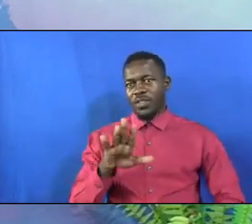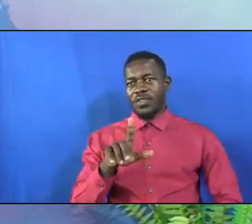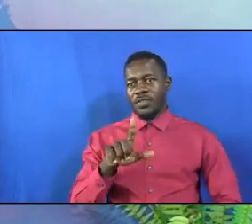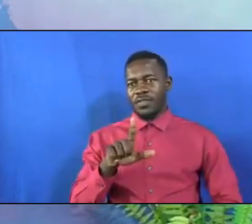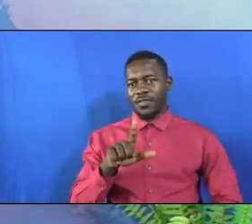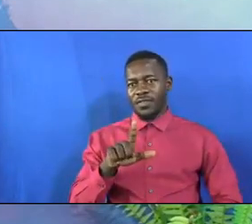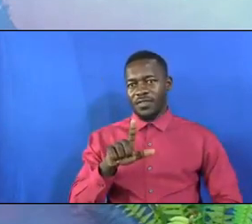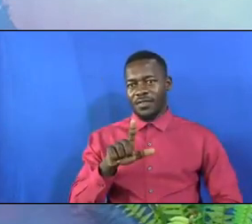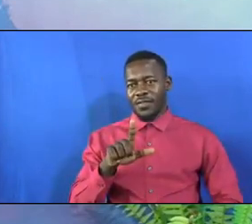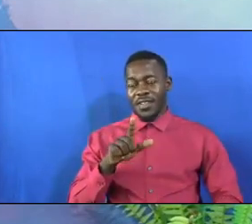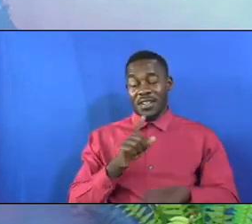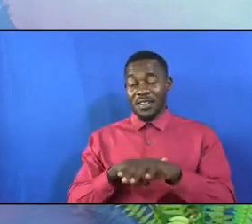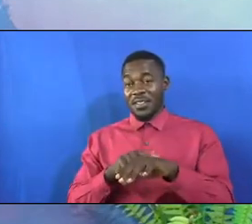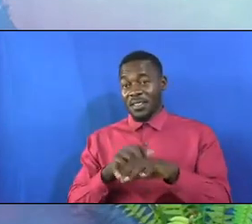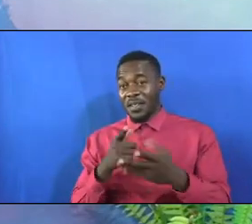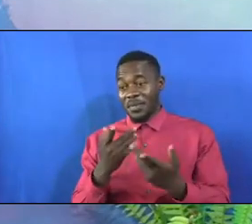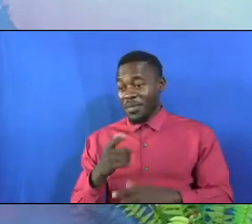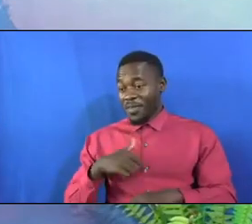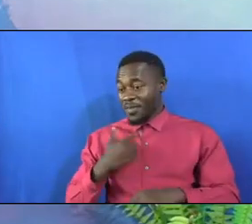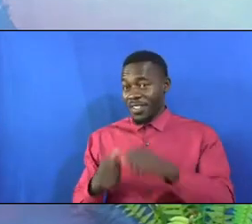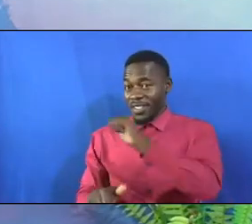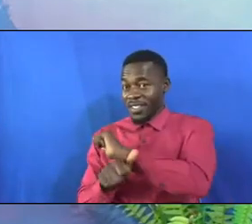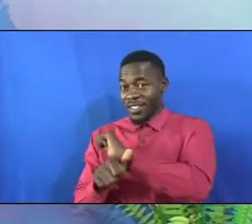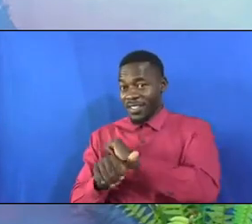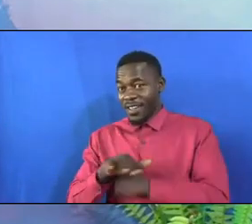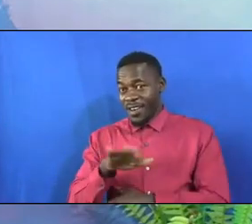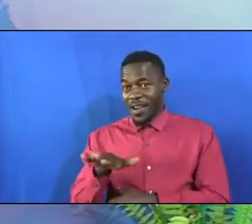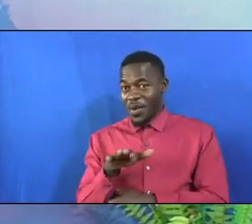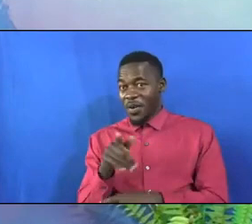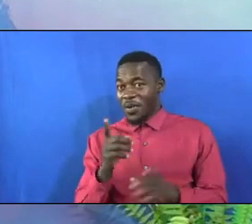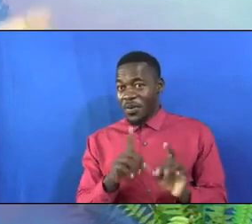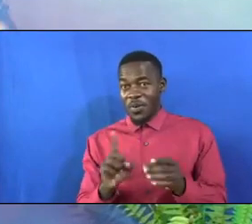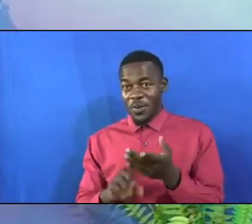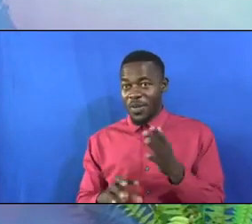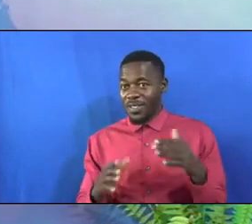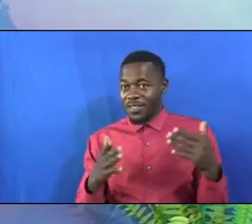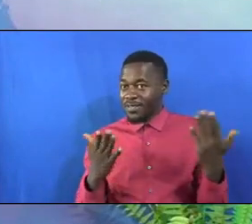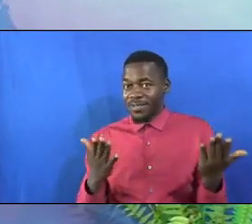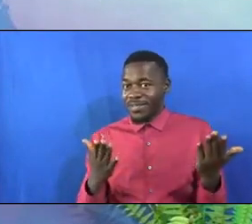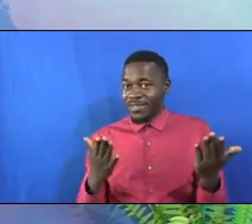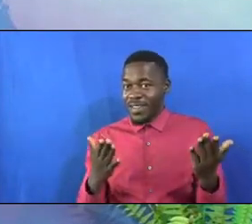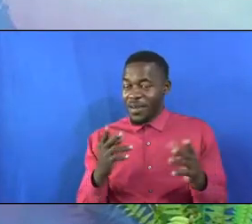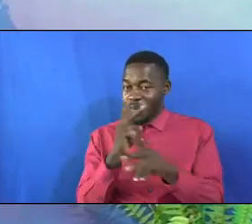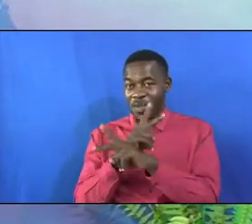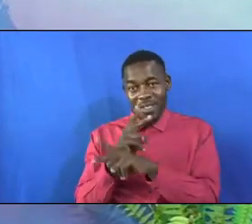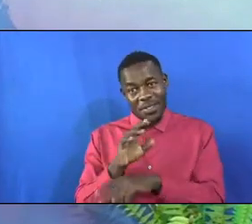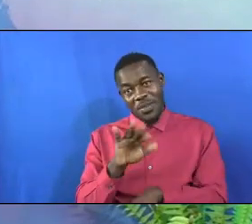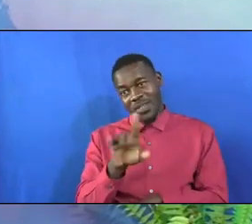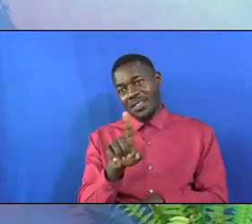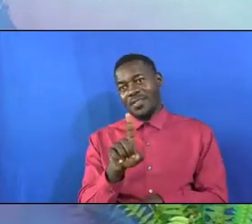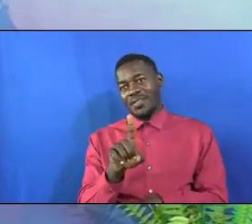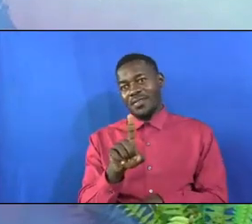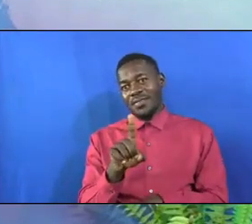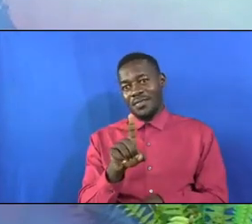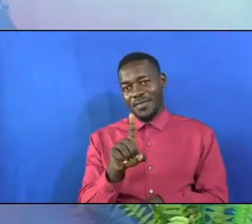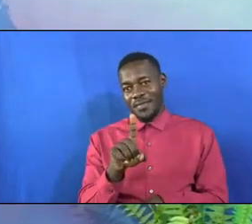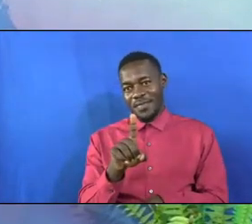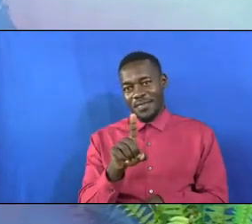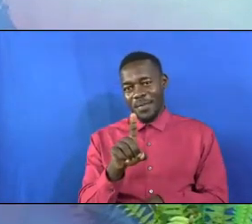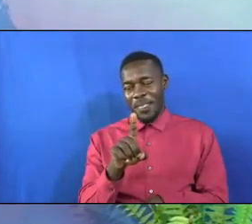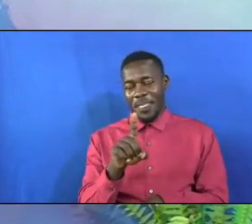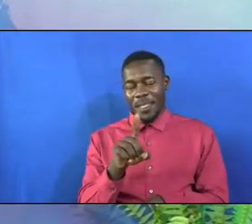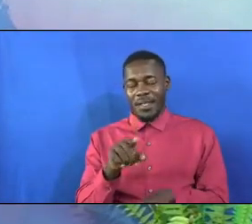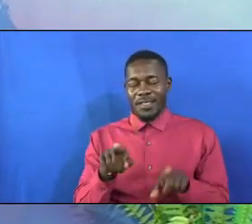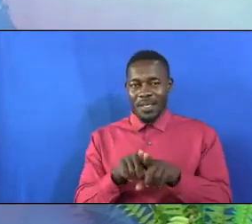for this king, when he saw how this number had increased, that sense in him rose, you know, the sense